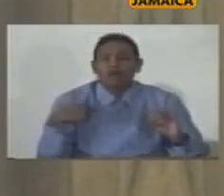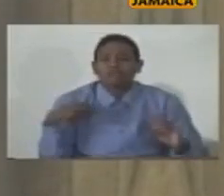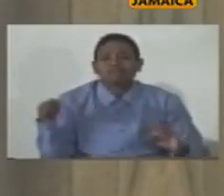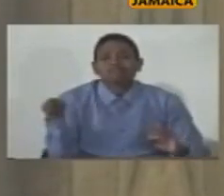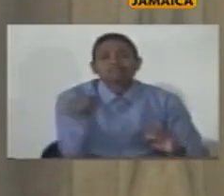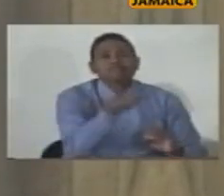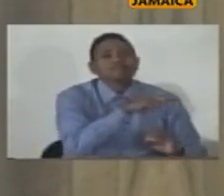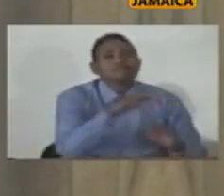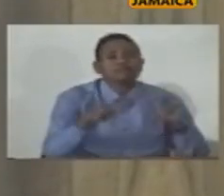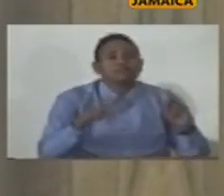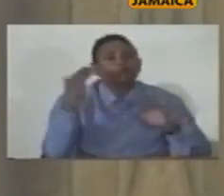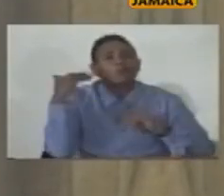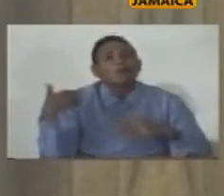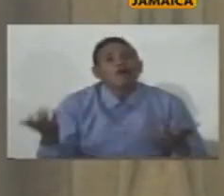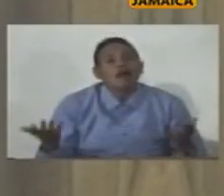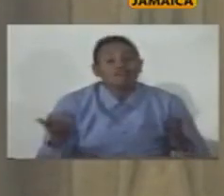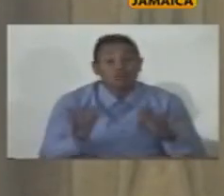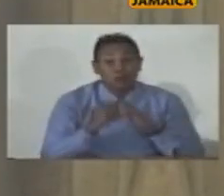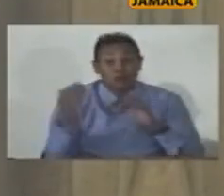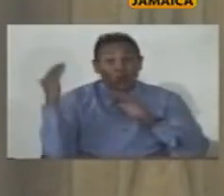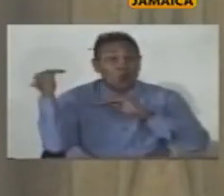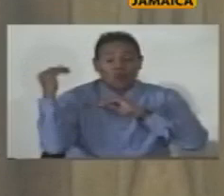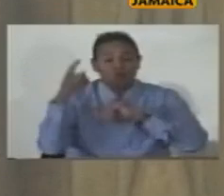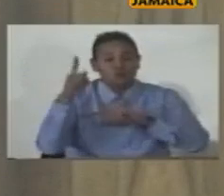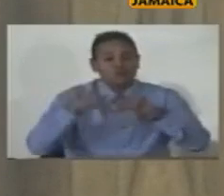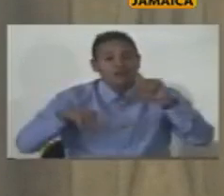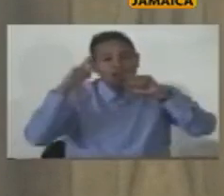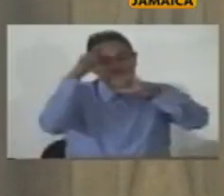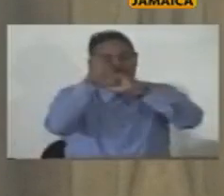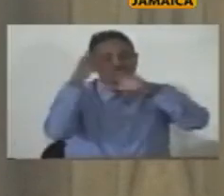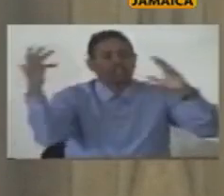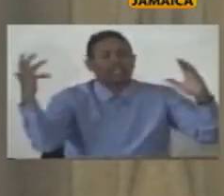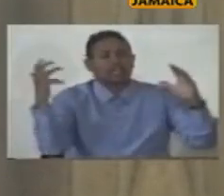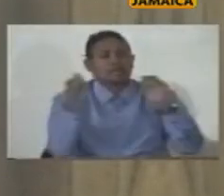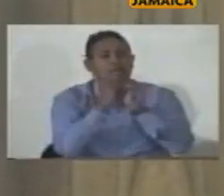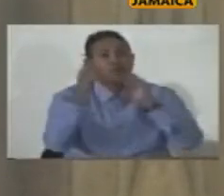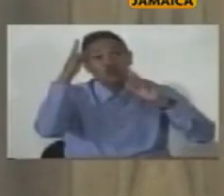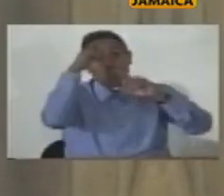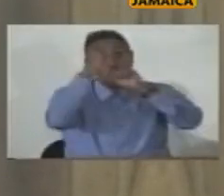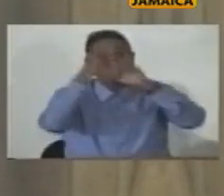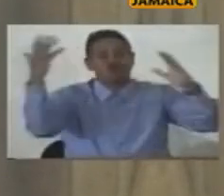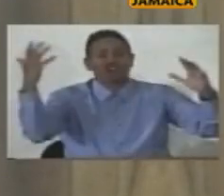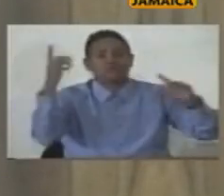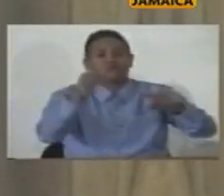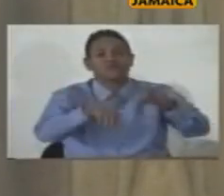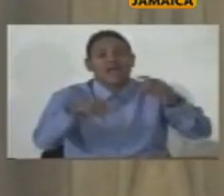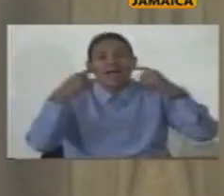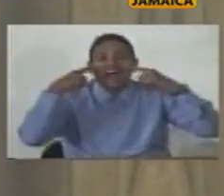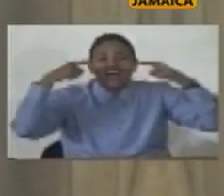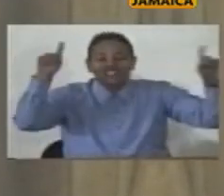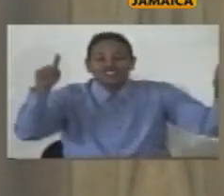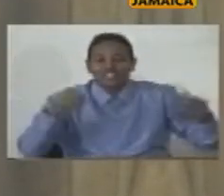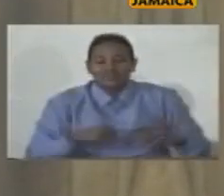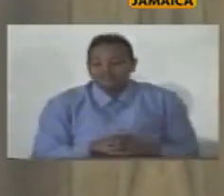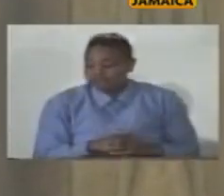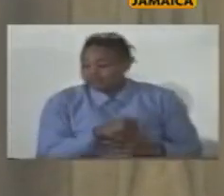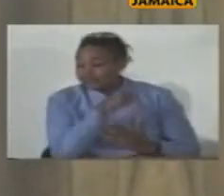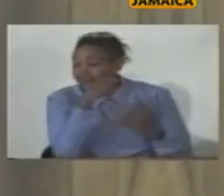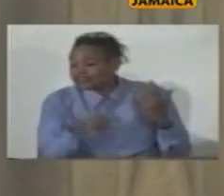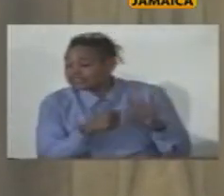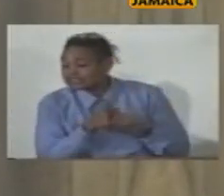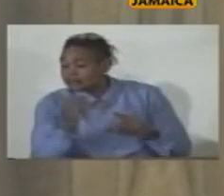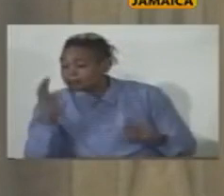concern. Without hope, you cannot dream. Without dreams, you cannot achieve. These past